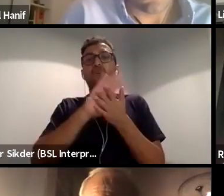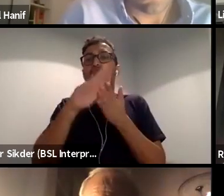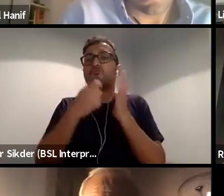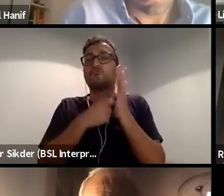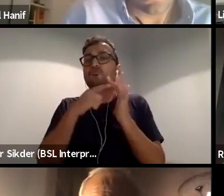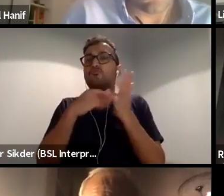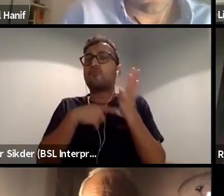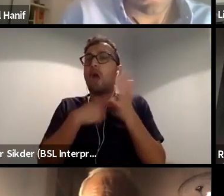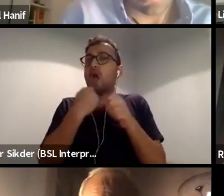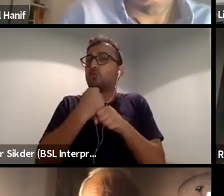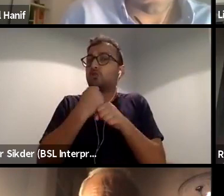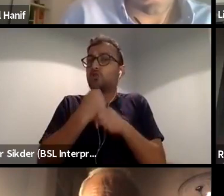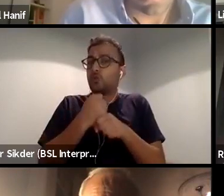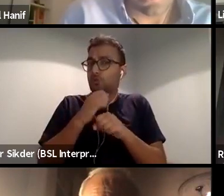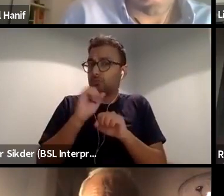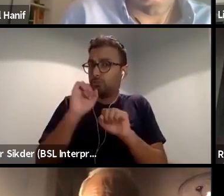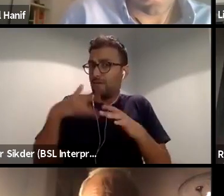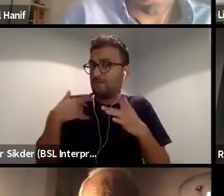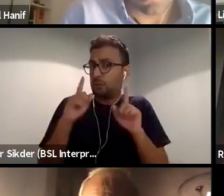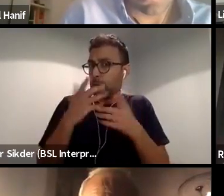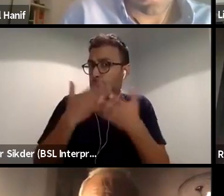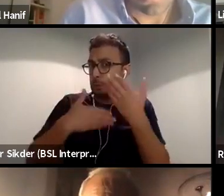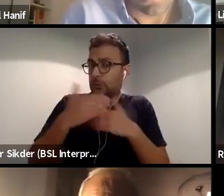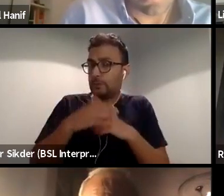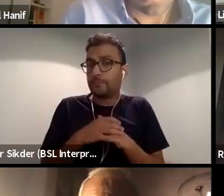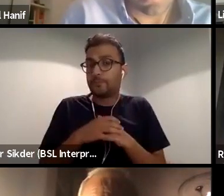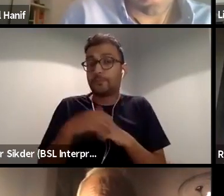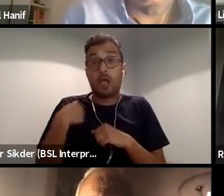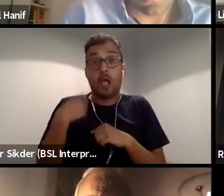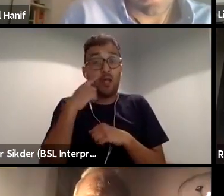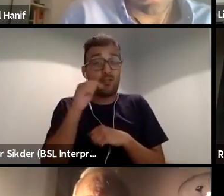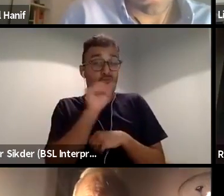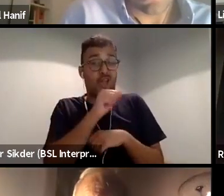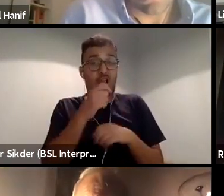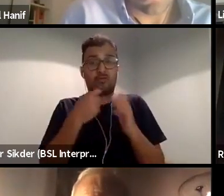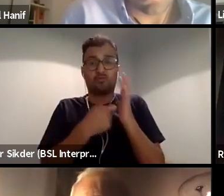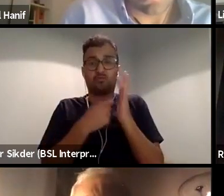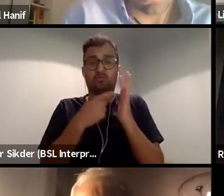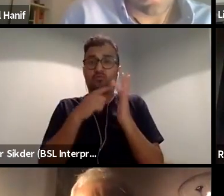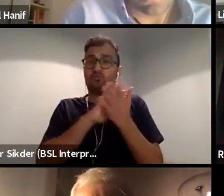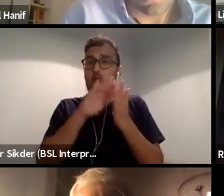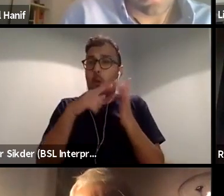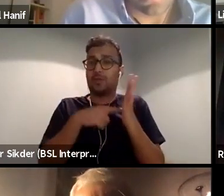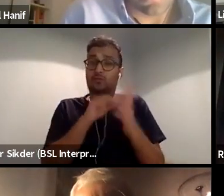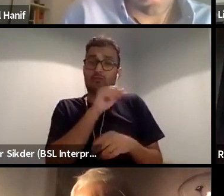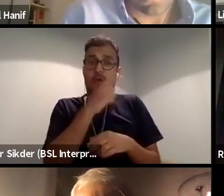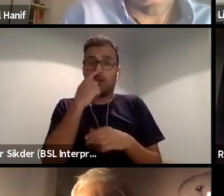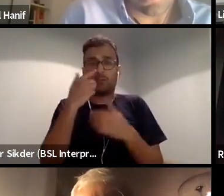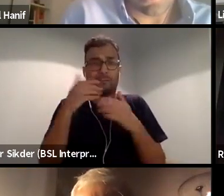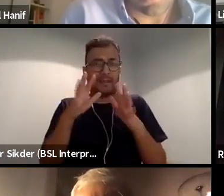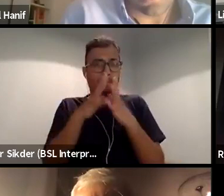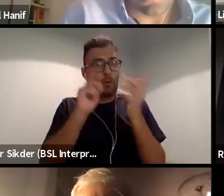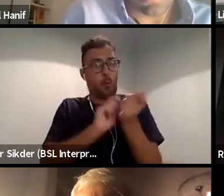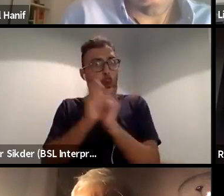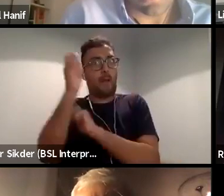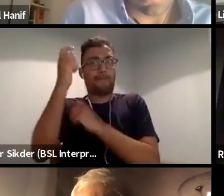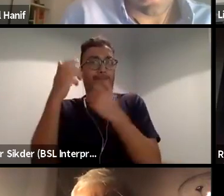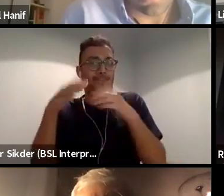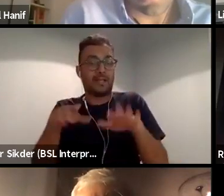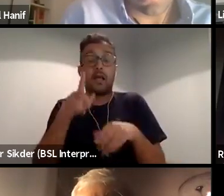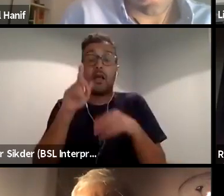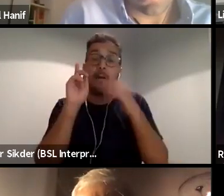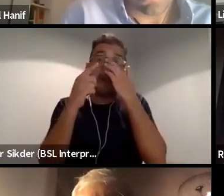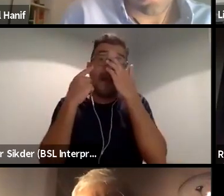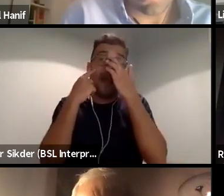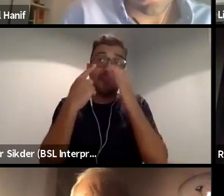on what Rohit said, what I think we focused quite a bit on the way in which the police categorize, and therefore the media